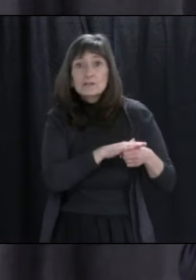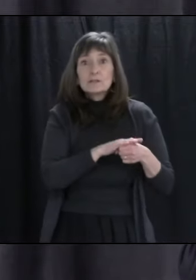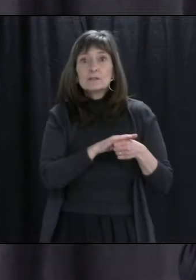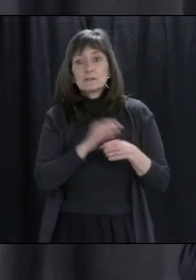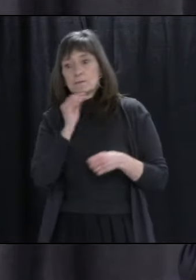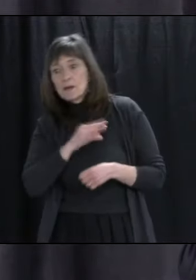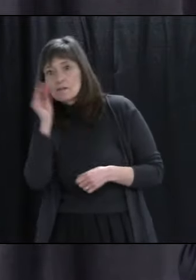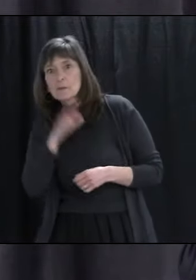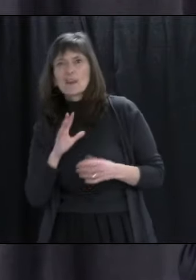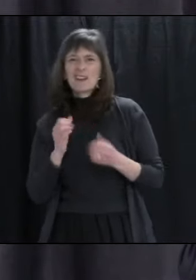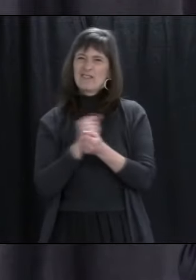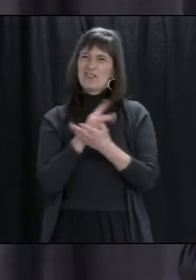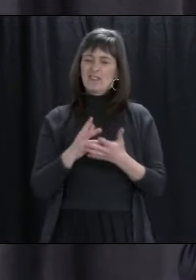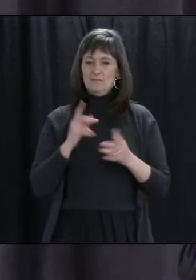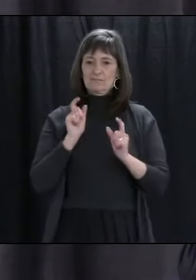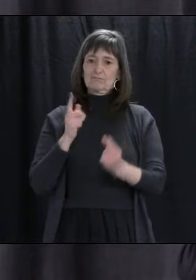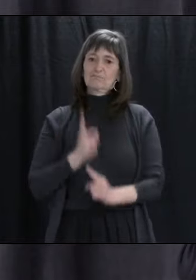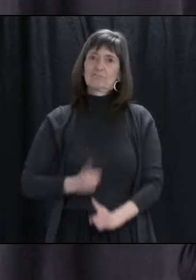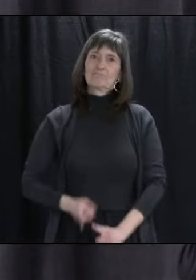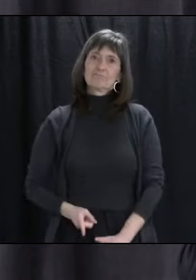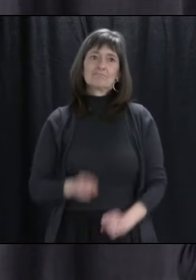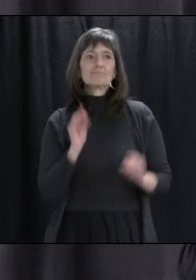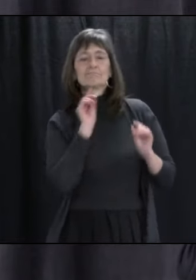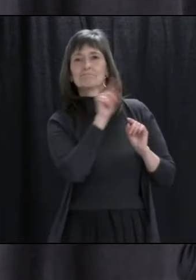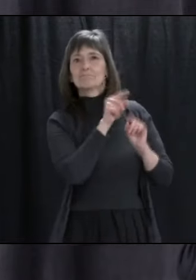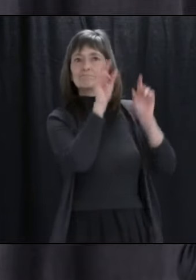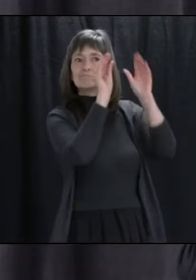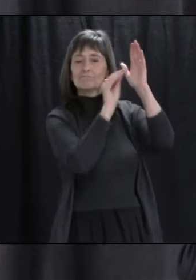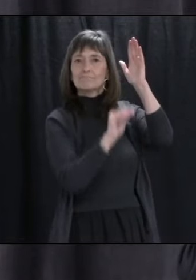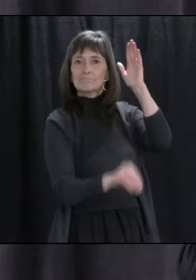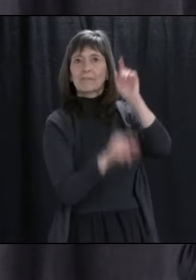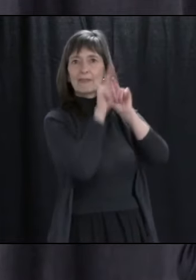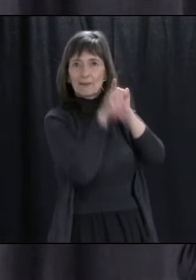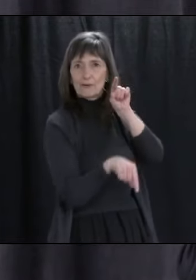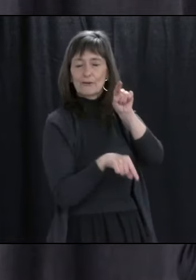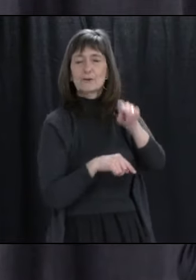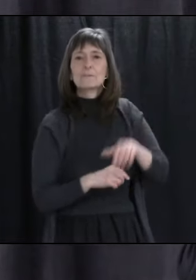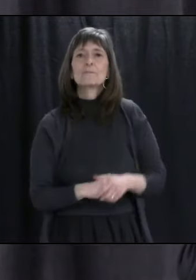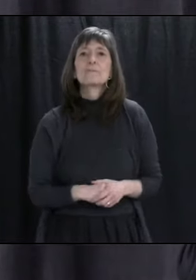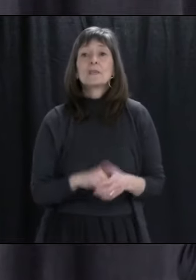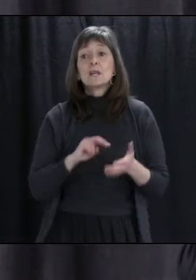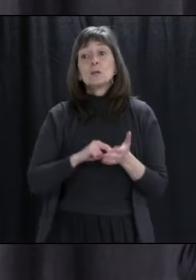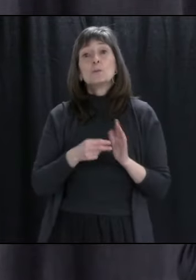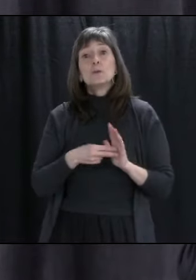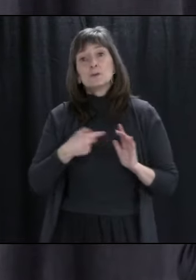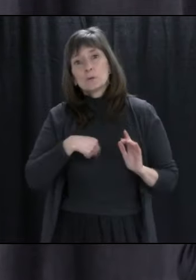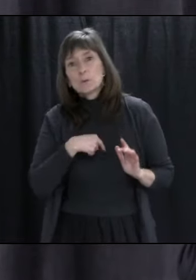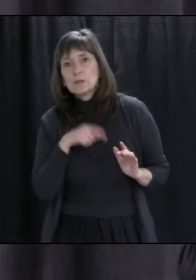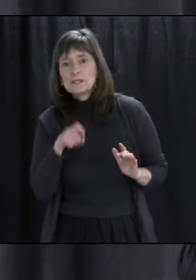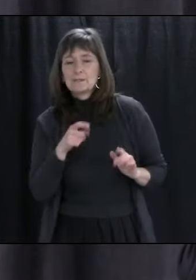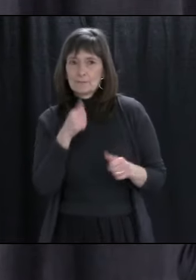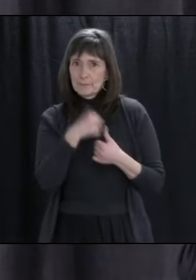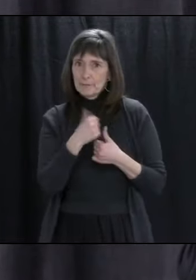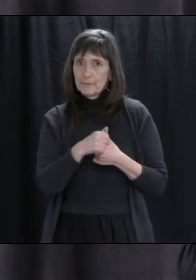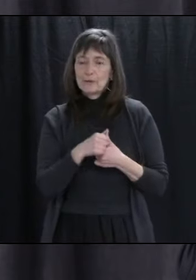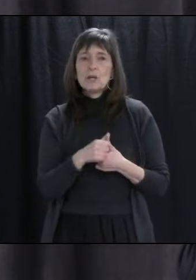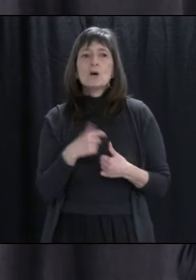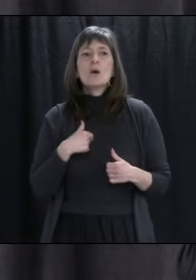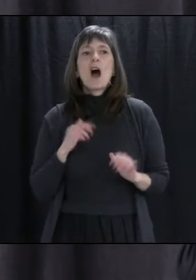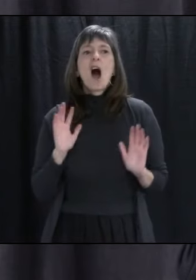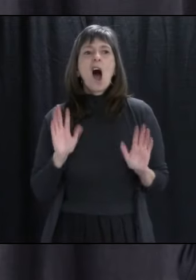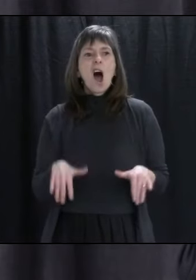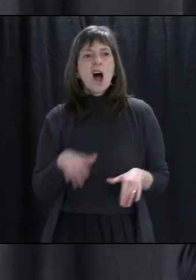the curve. It serves us as a reminder that we must not surrender to complacency. You